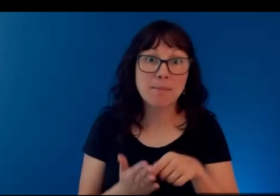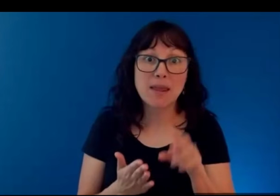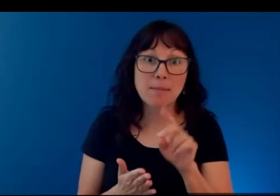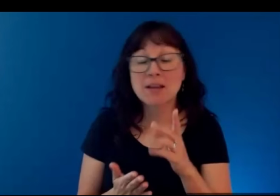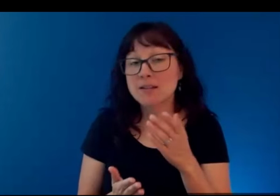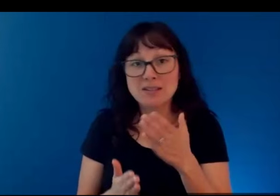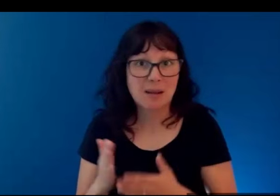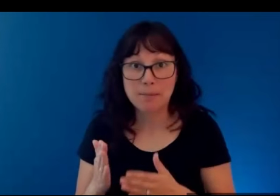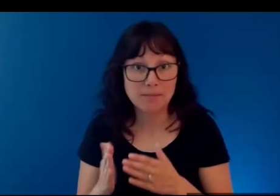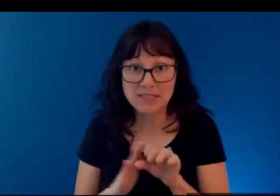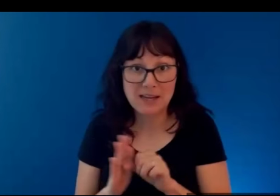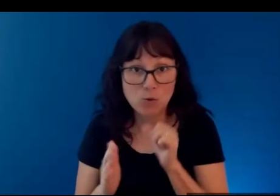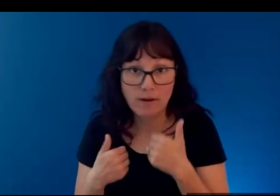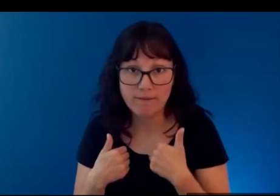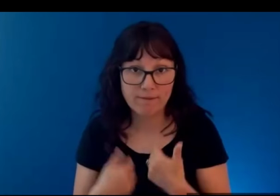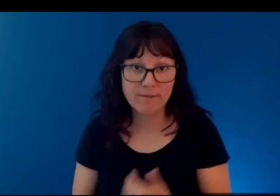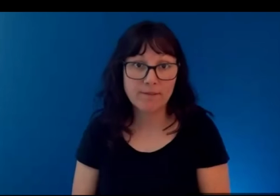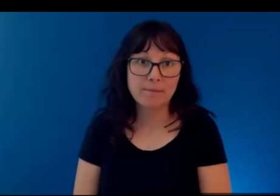state.